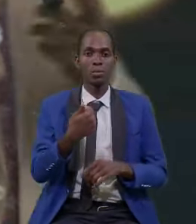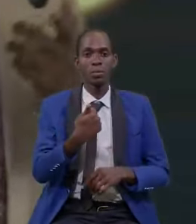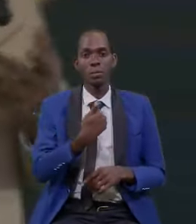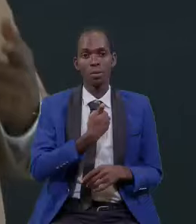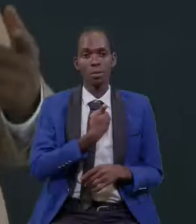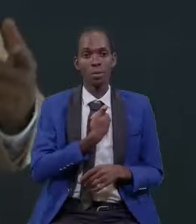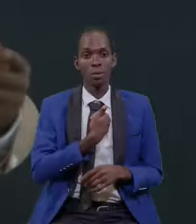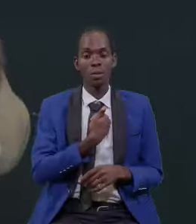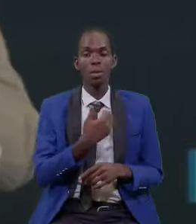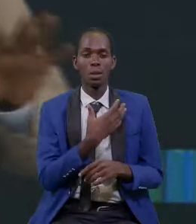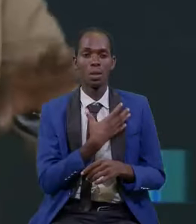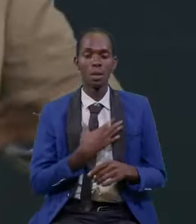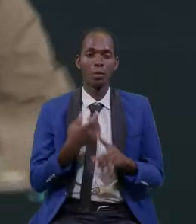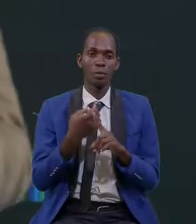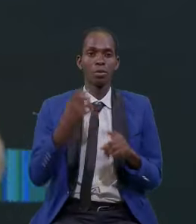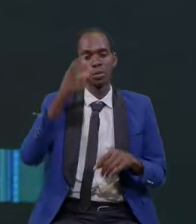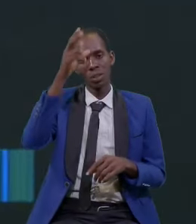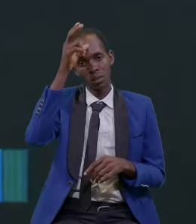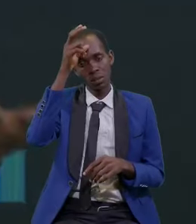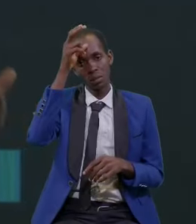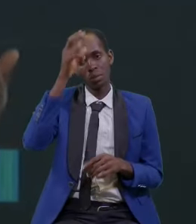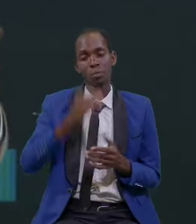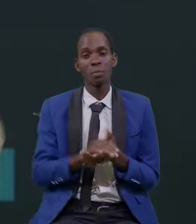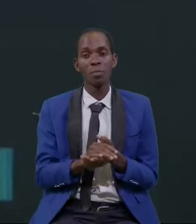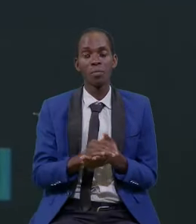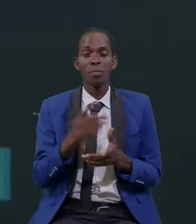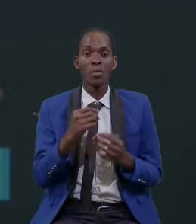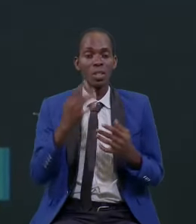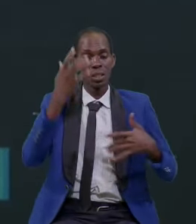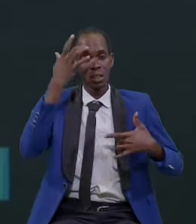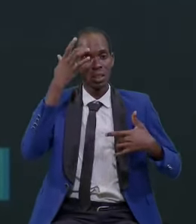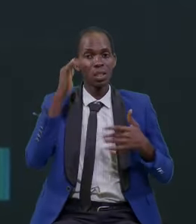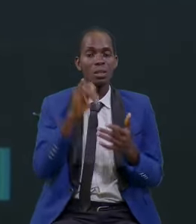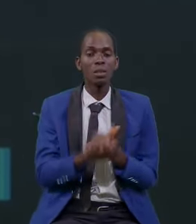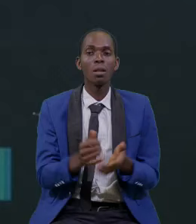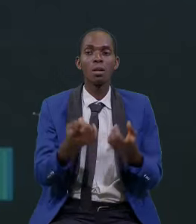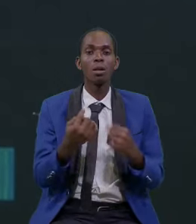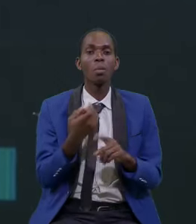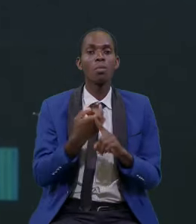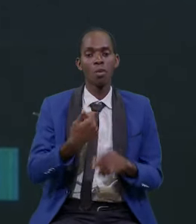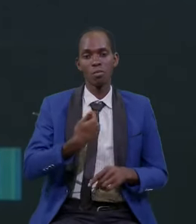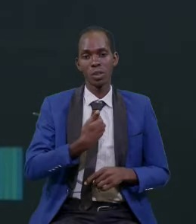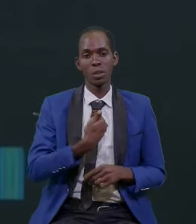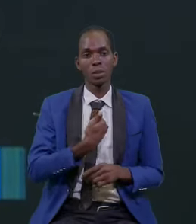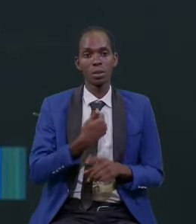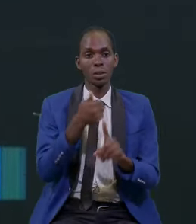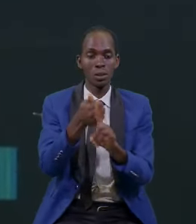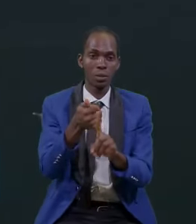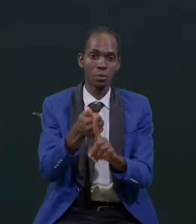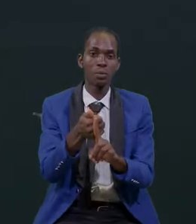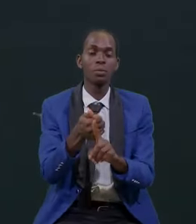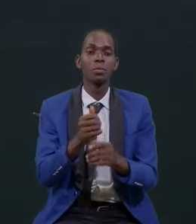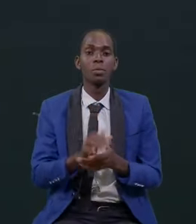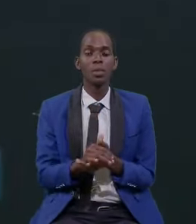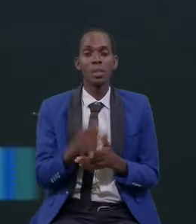from Satan. The sicknesses that come from self. The diseases